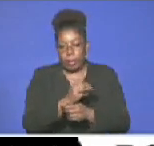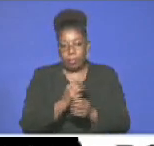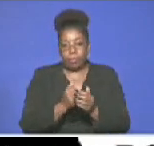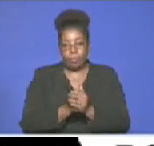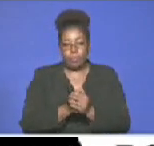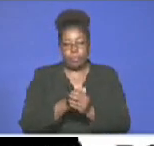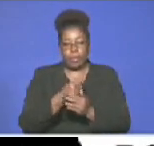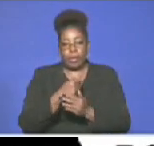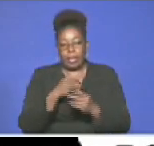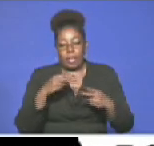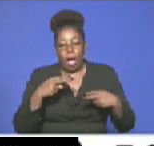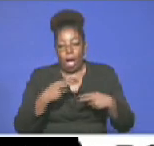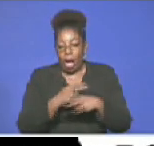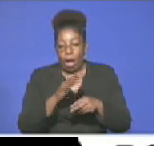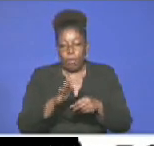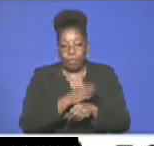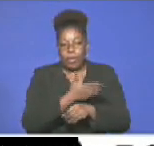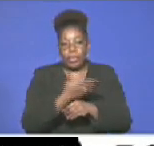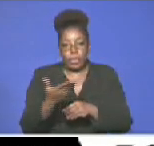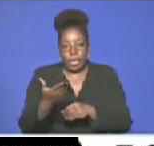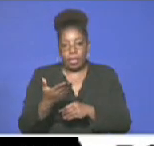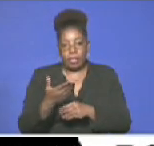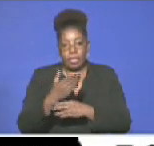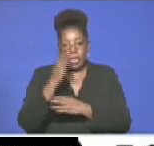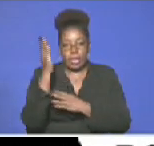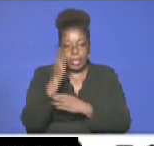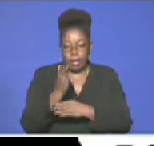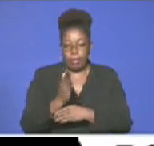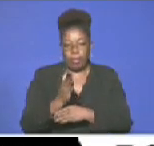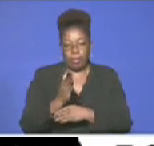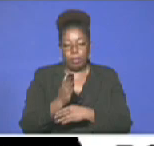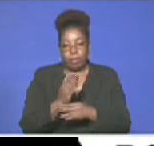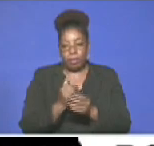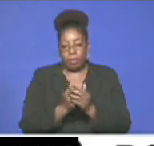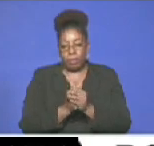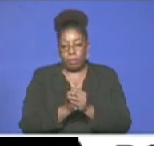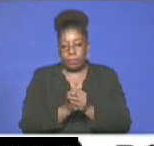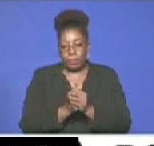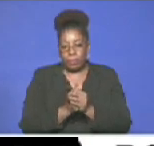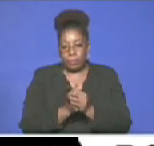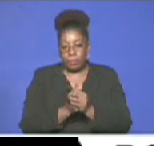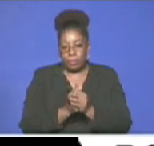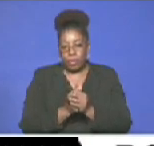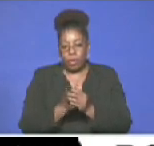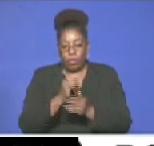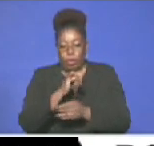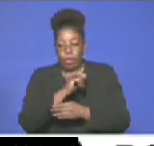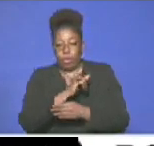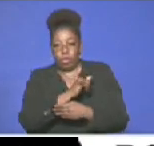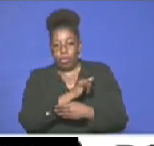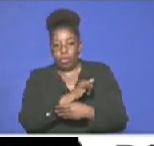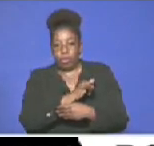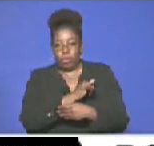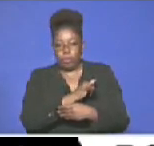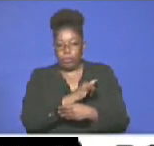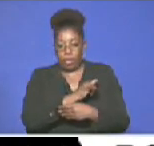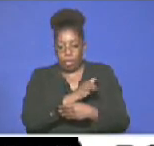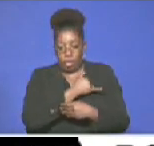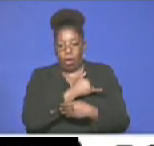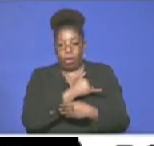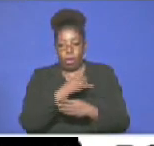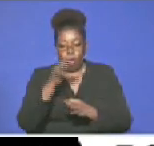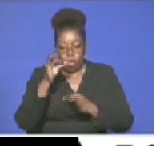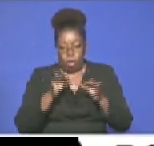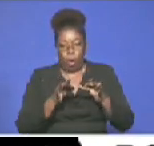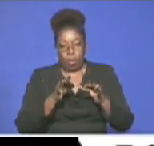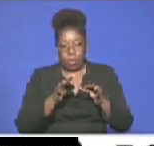are harmful things for young offenders. It was never the intention to have a juvenile court right in the midst of a